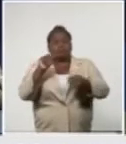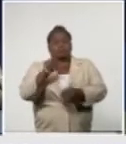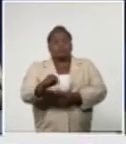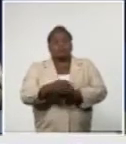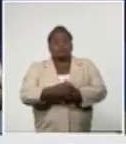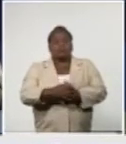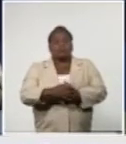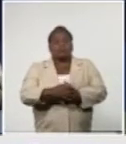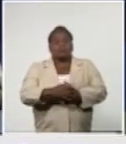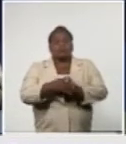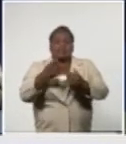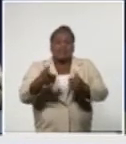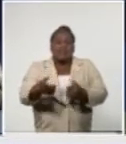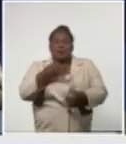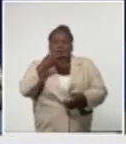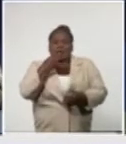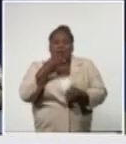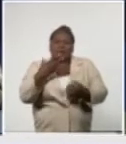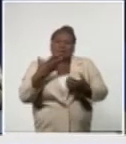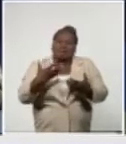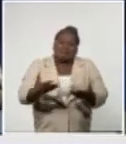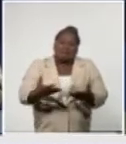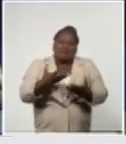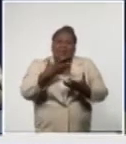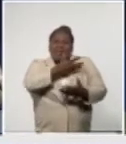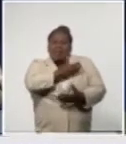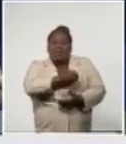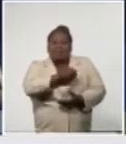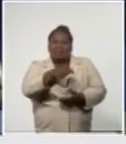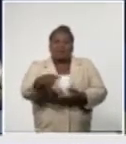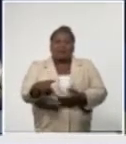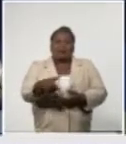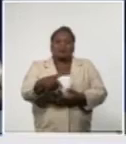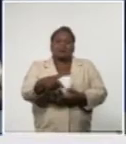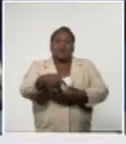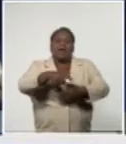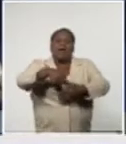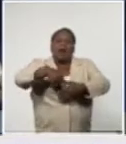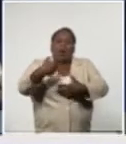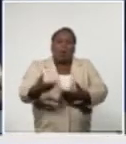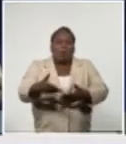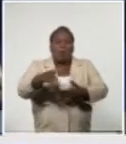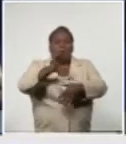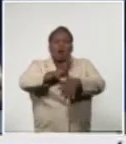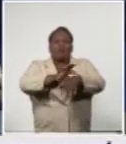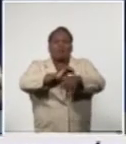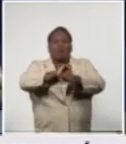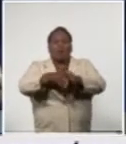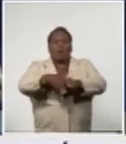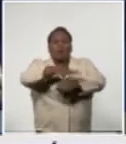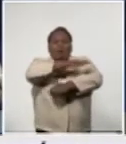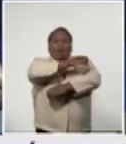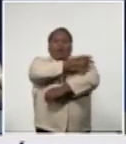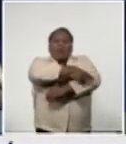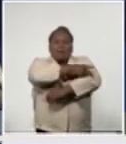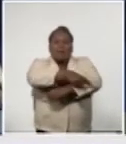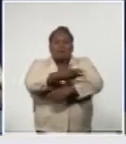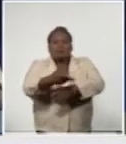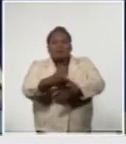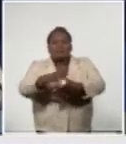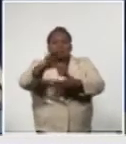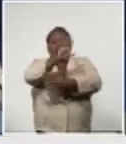Health Organization, and she was expressing her alarm and her